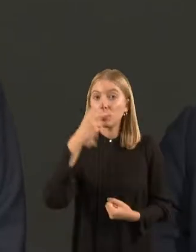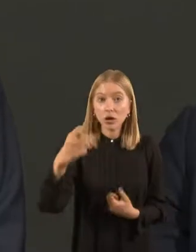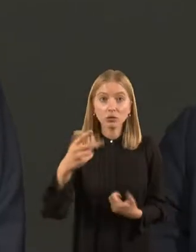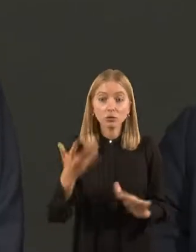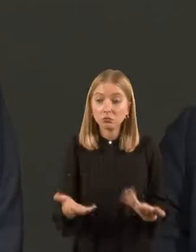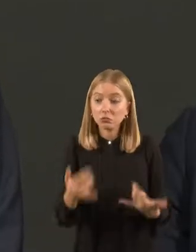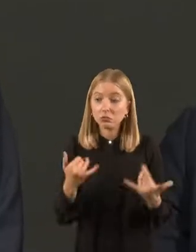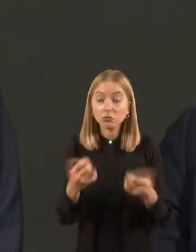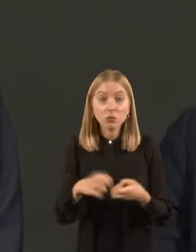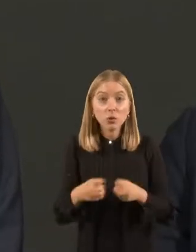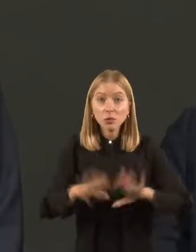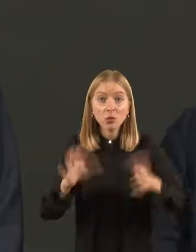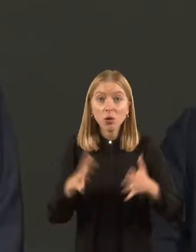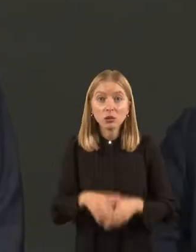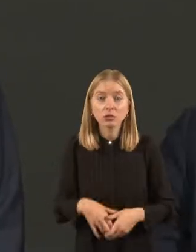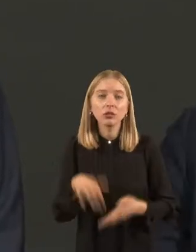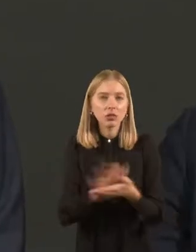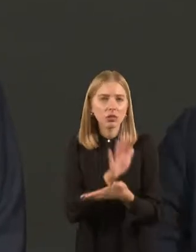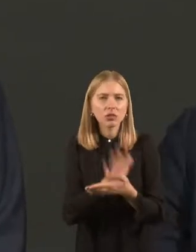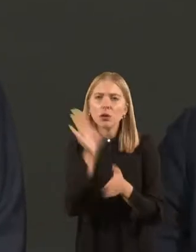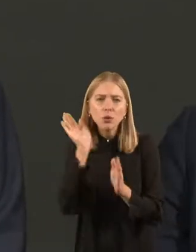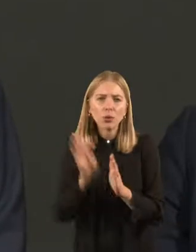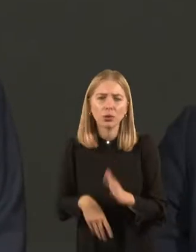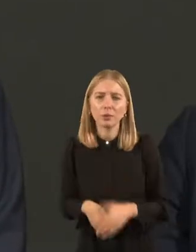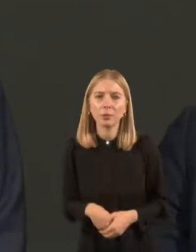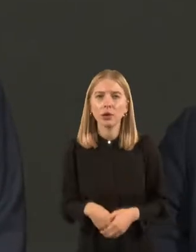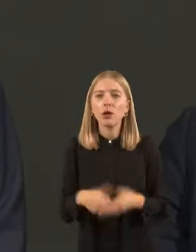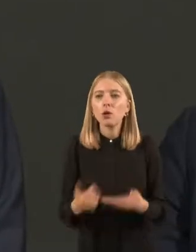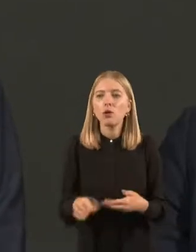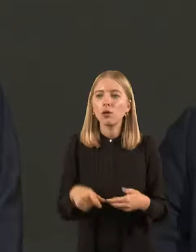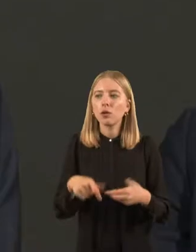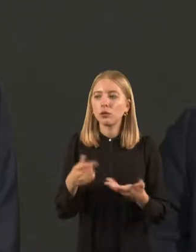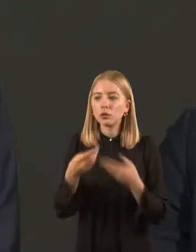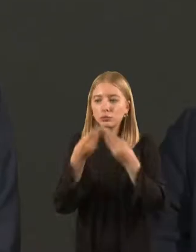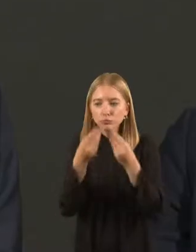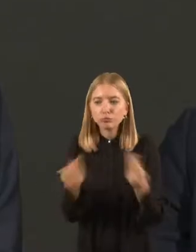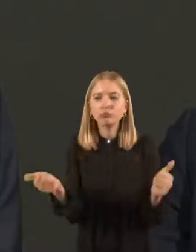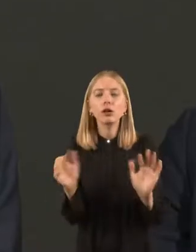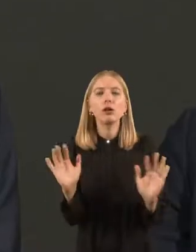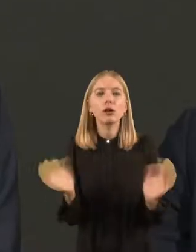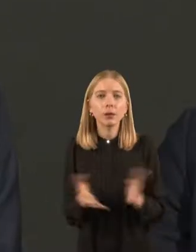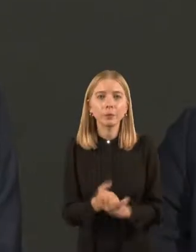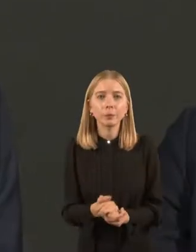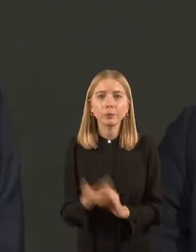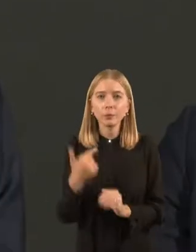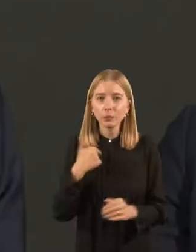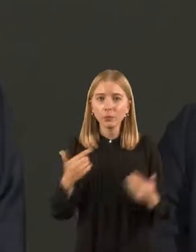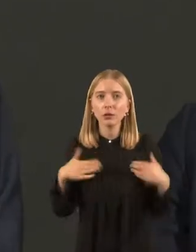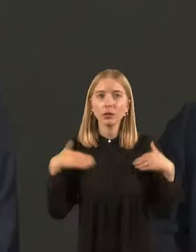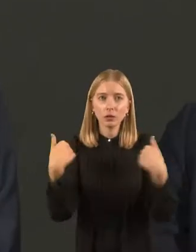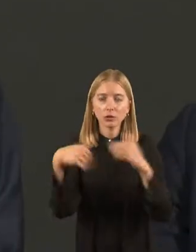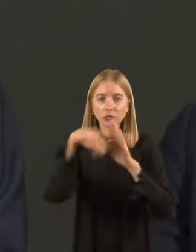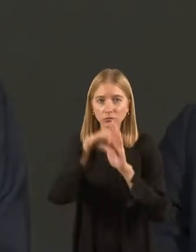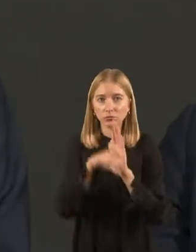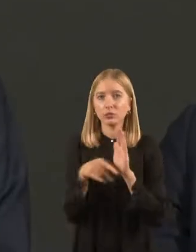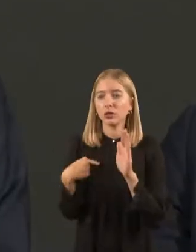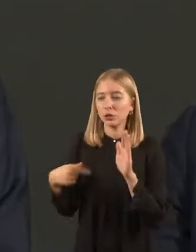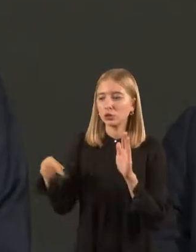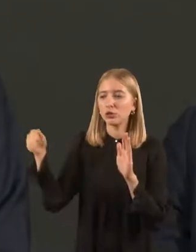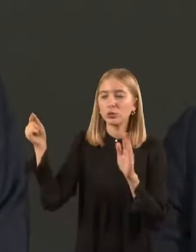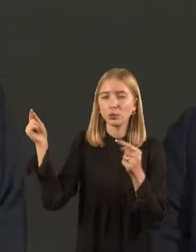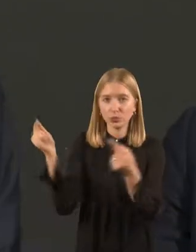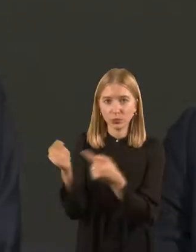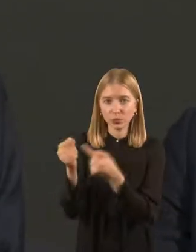cars. And that creates the challenges that we are facing today. Well, talking about the solutions, Well, I